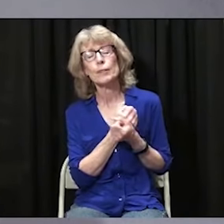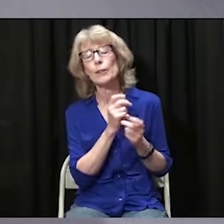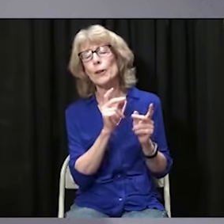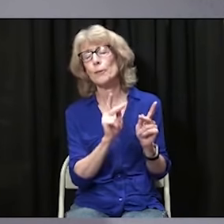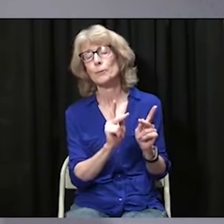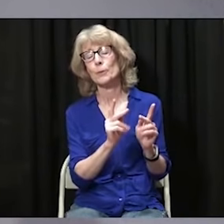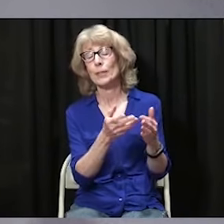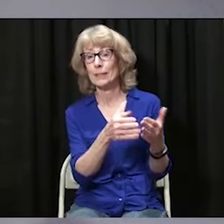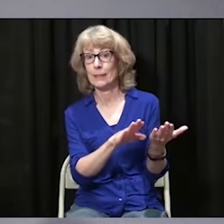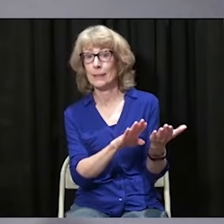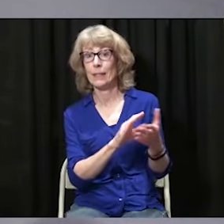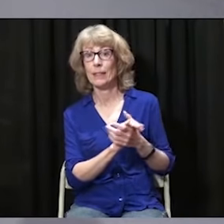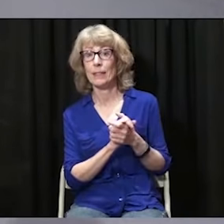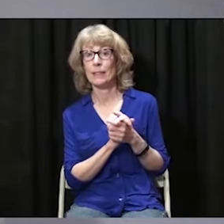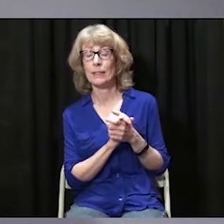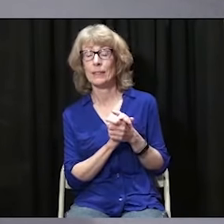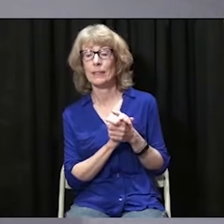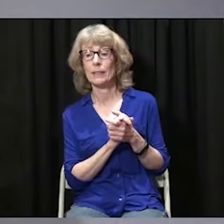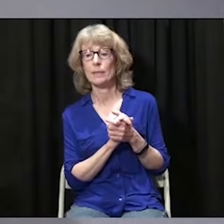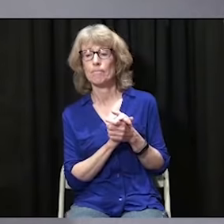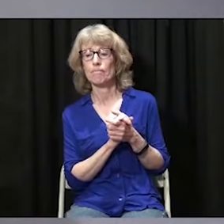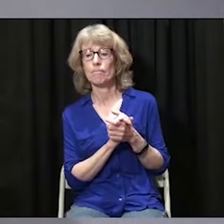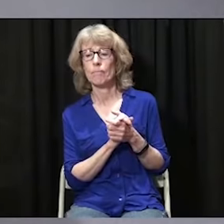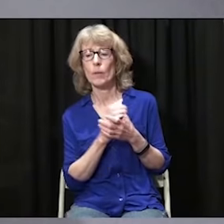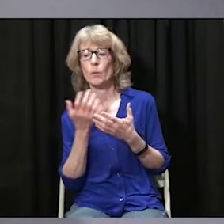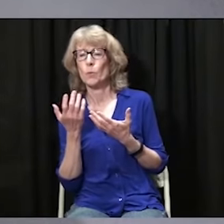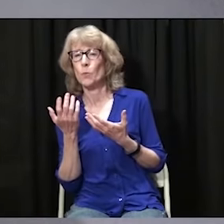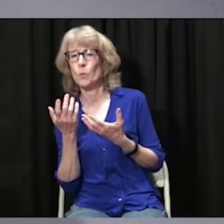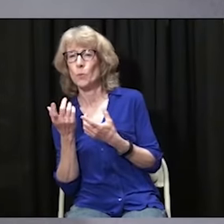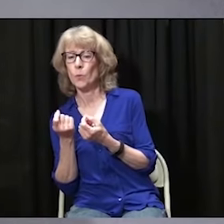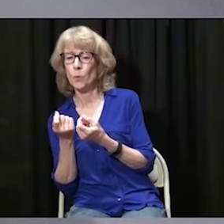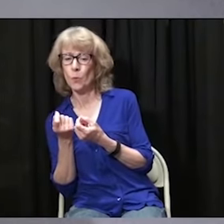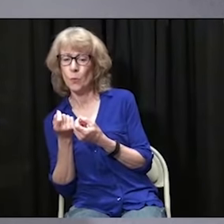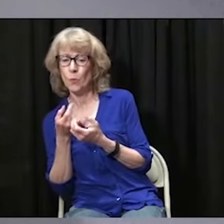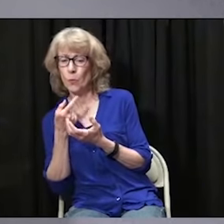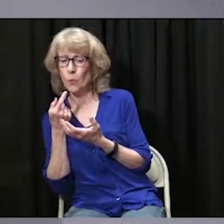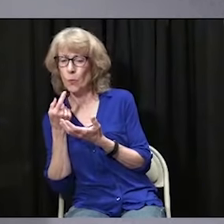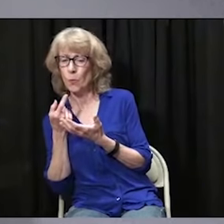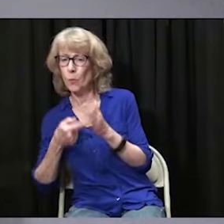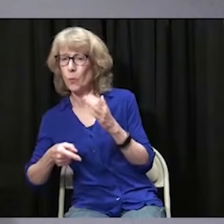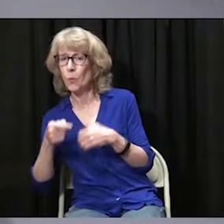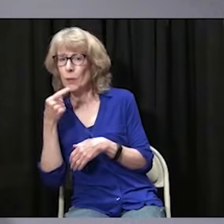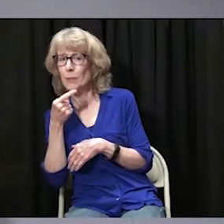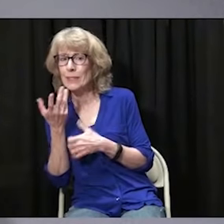That stops me in my tracks too. I'm always worried about saying things the right way. But here's the thing.